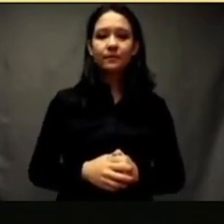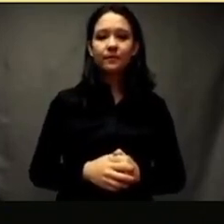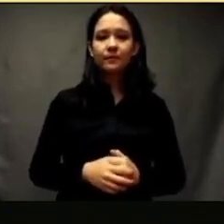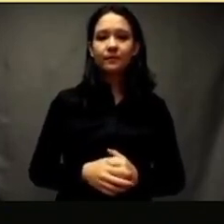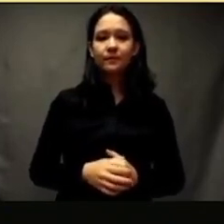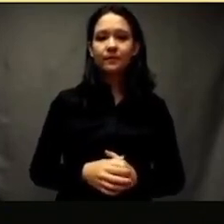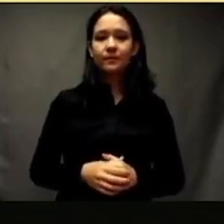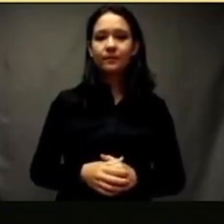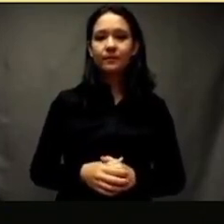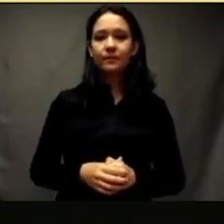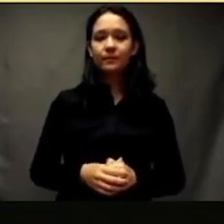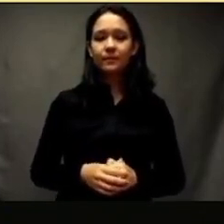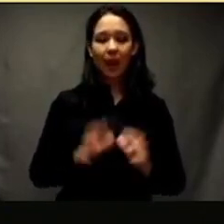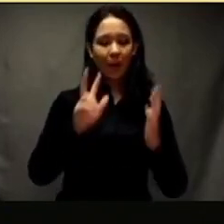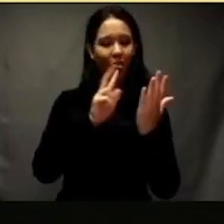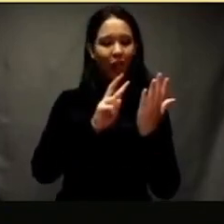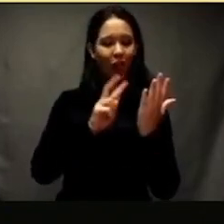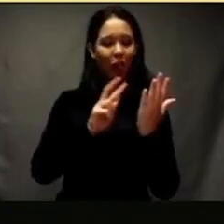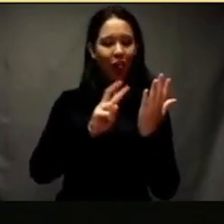Sorry,